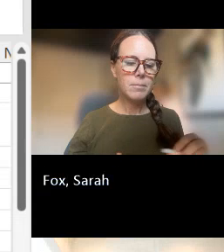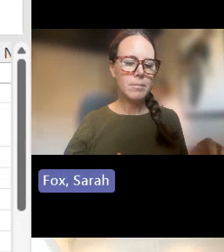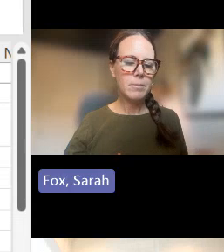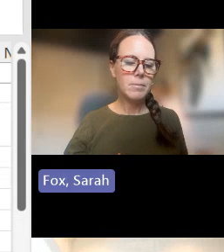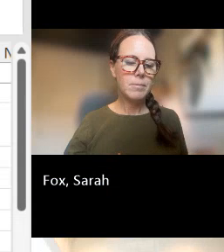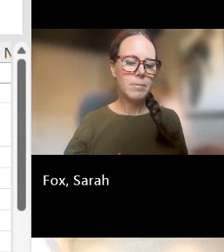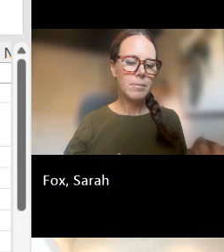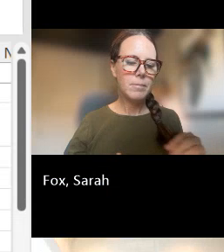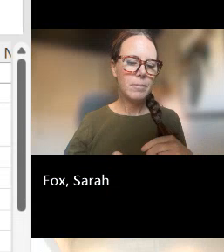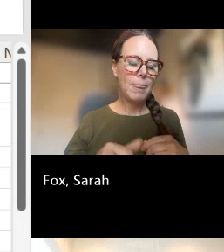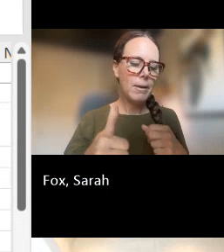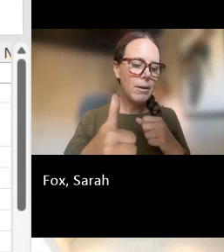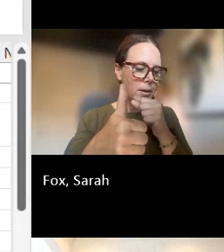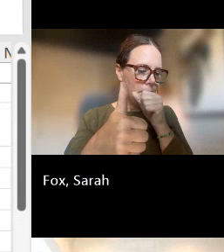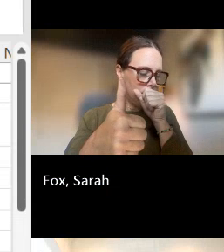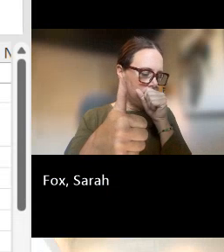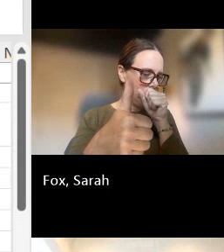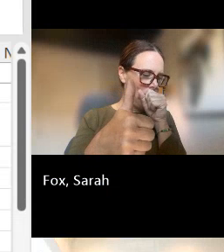Day of the Dead.